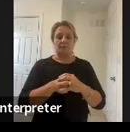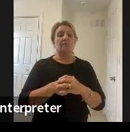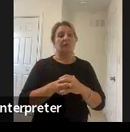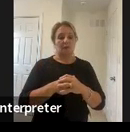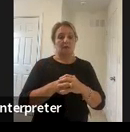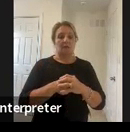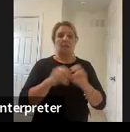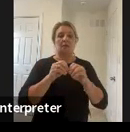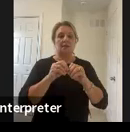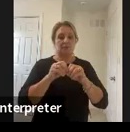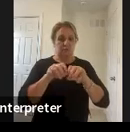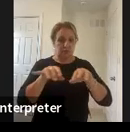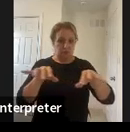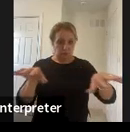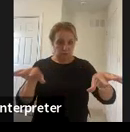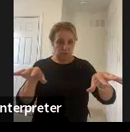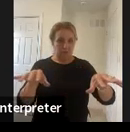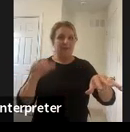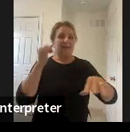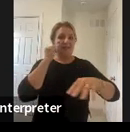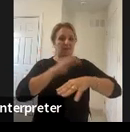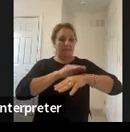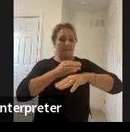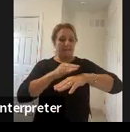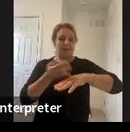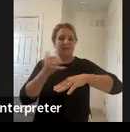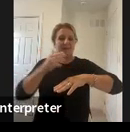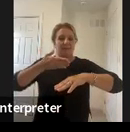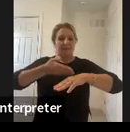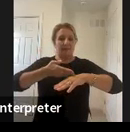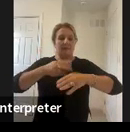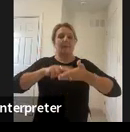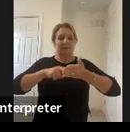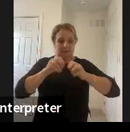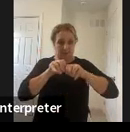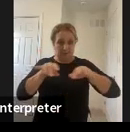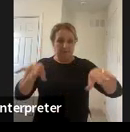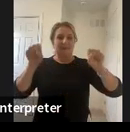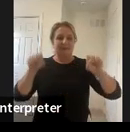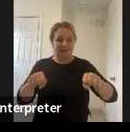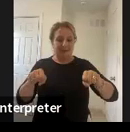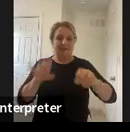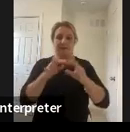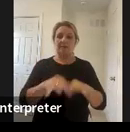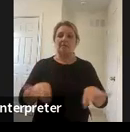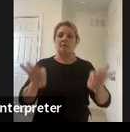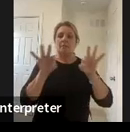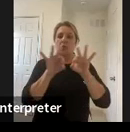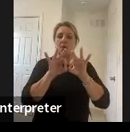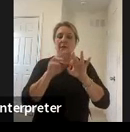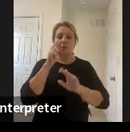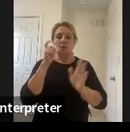Monkeypox is contagious as long as the bumps are present. And this rash or those bumps is the important symptom